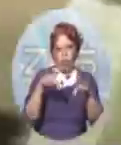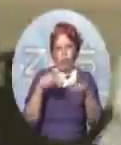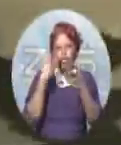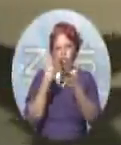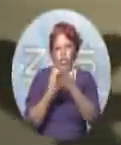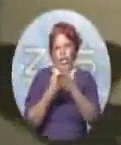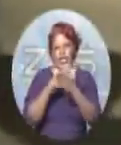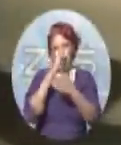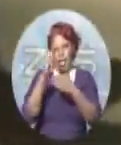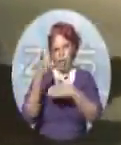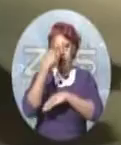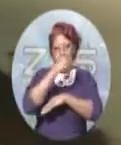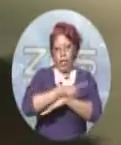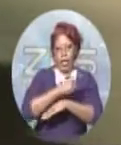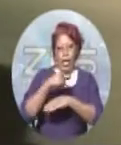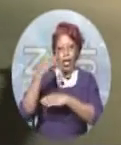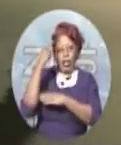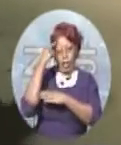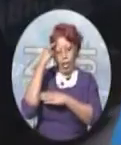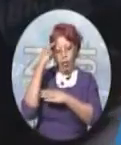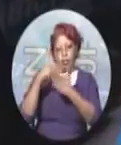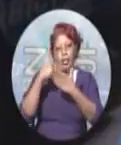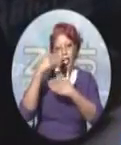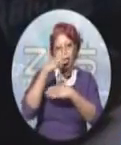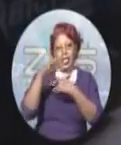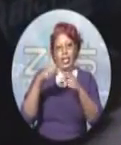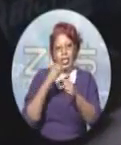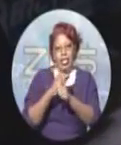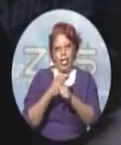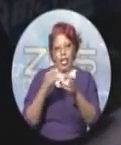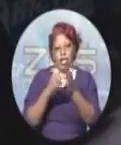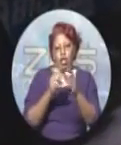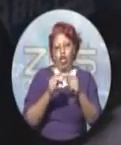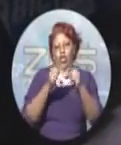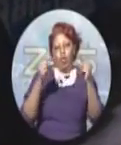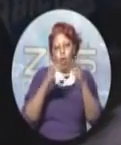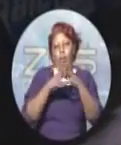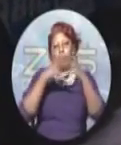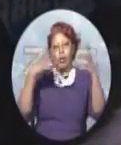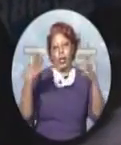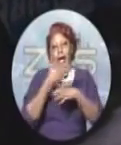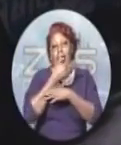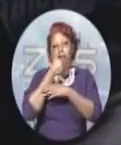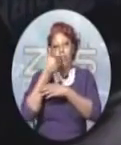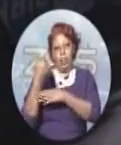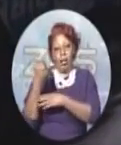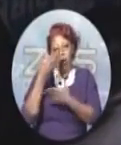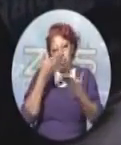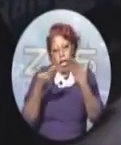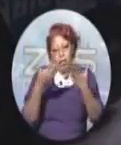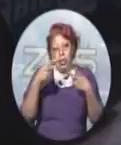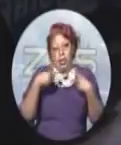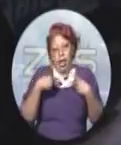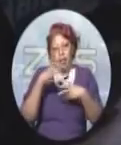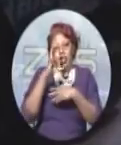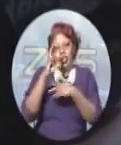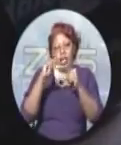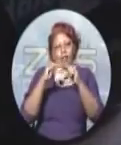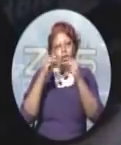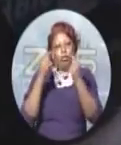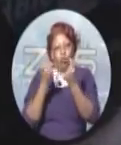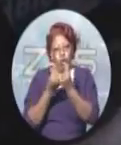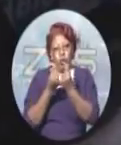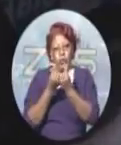the day. I believe as next year comes along, it's going to grow even bigger and better, and perhaps we may even have 7 groups or 9